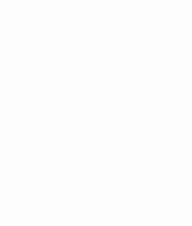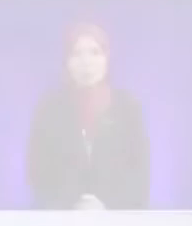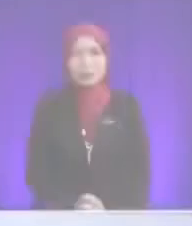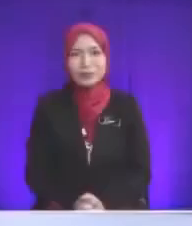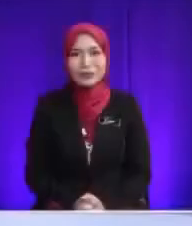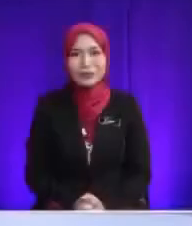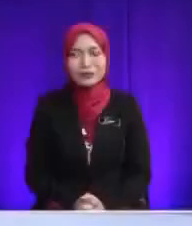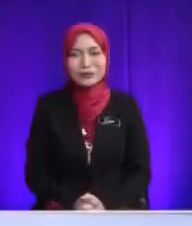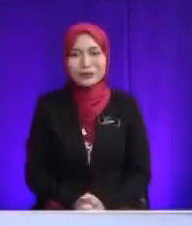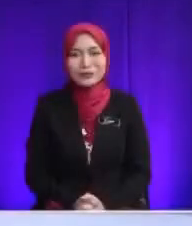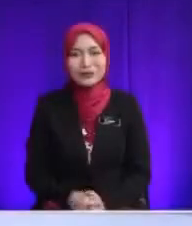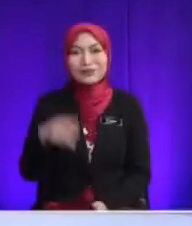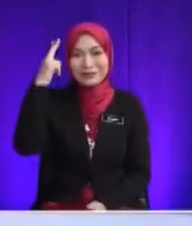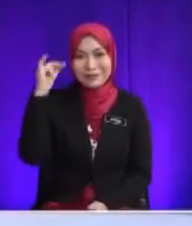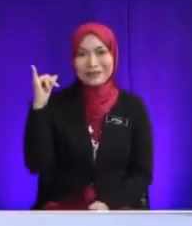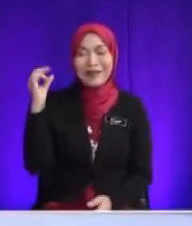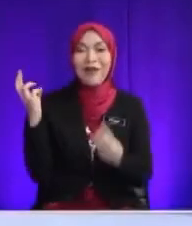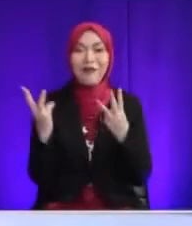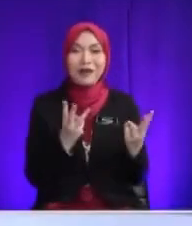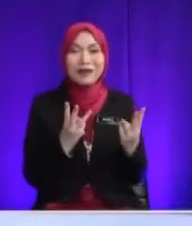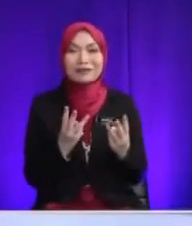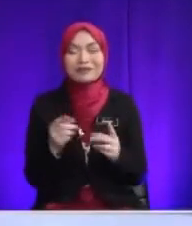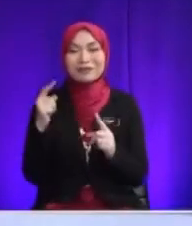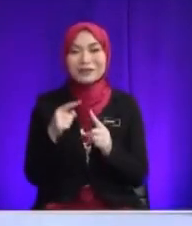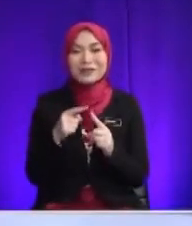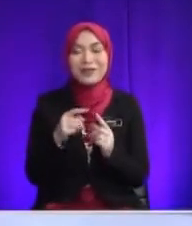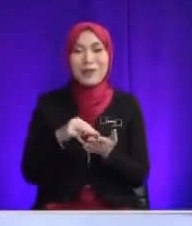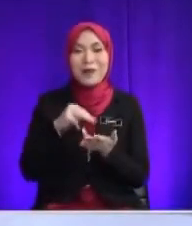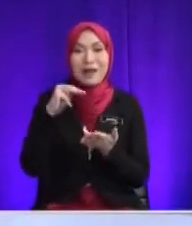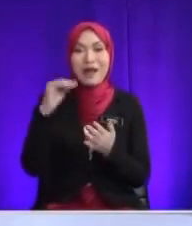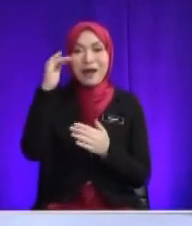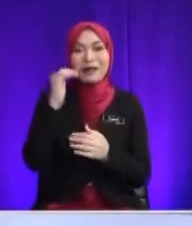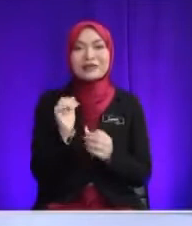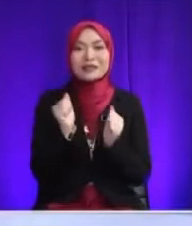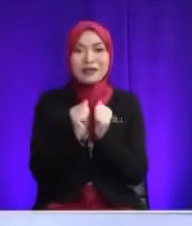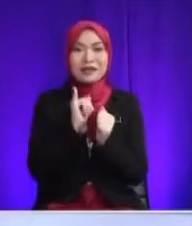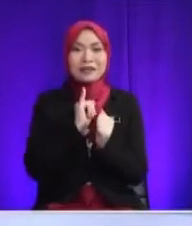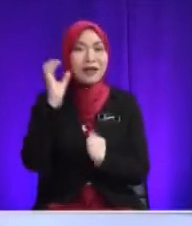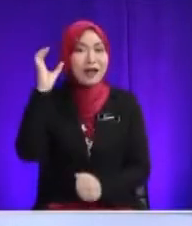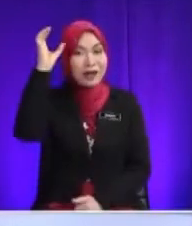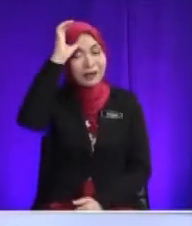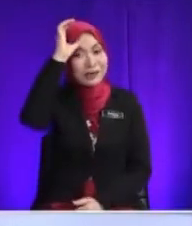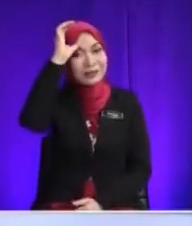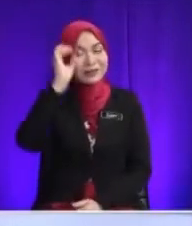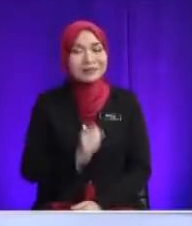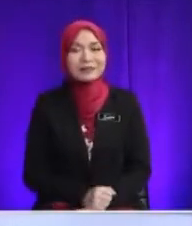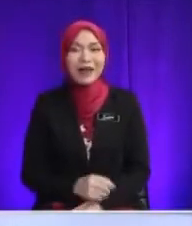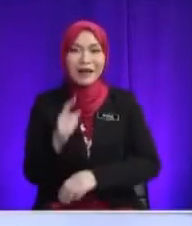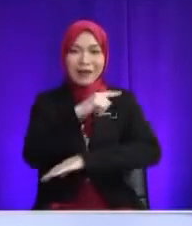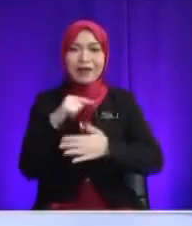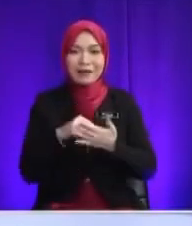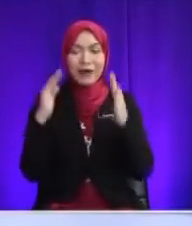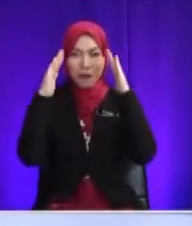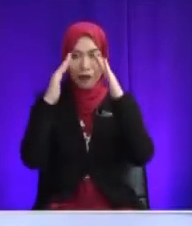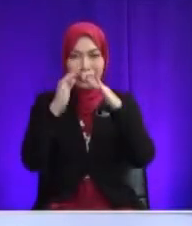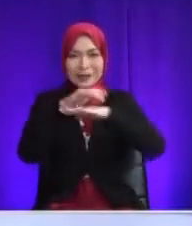KPM. Hi everyone, welcome back to Menengah Atas, and you're watching with me, Chris, as your host. And today, we are focusing on Bahasa